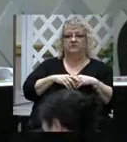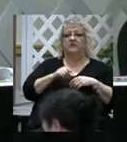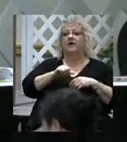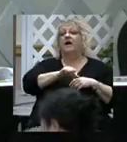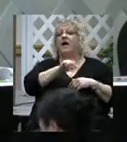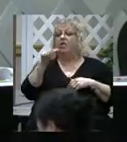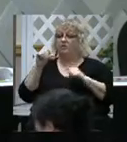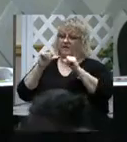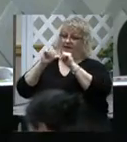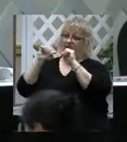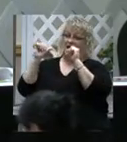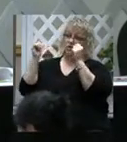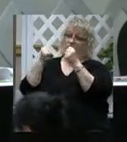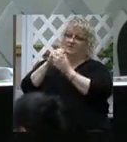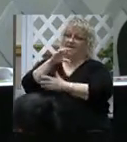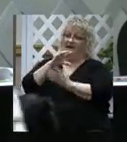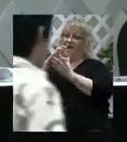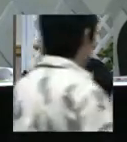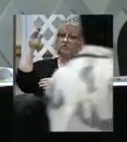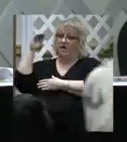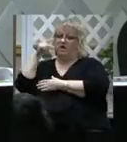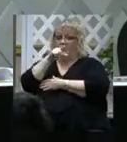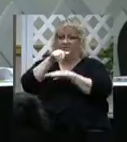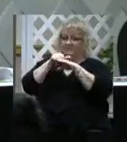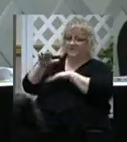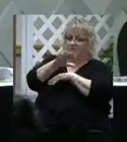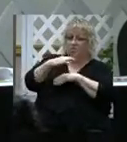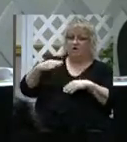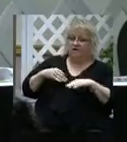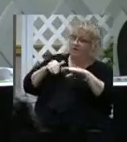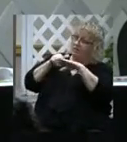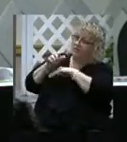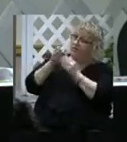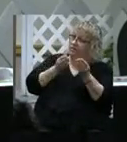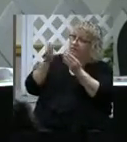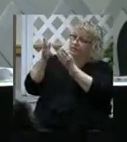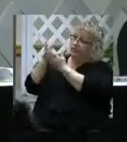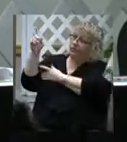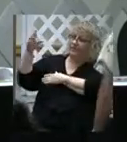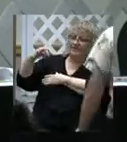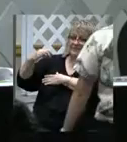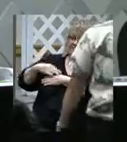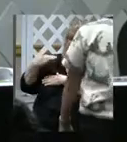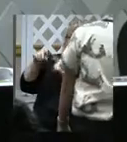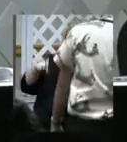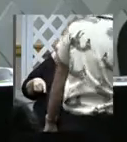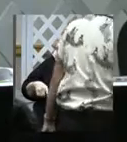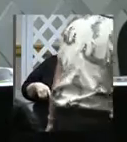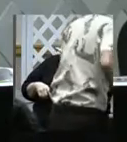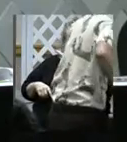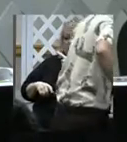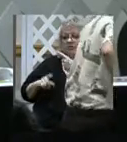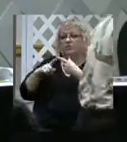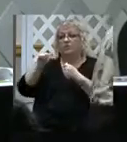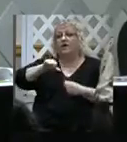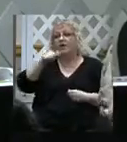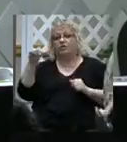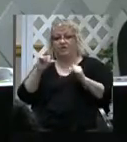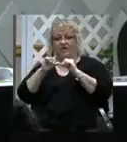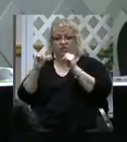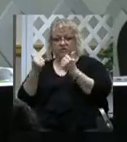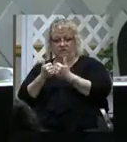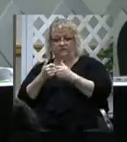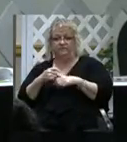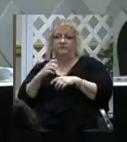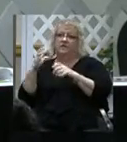entities outside, and you can send candidates through those testing entities and get the,